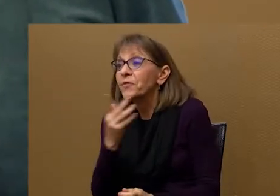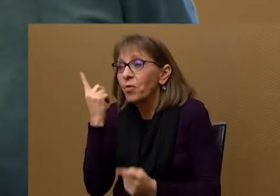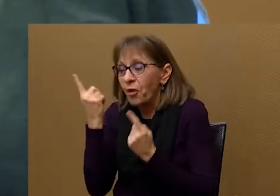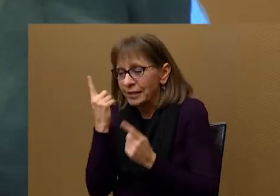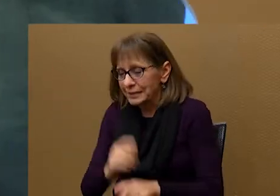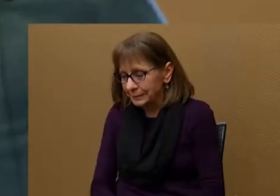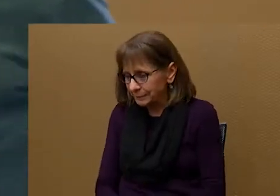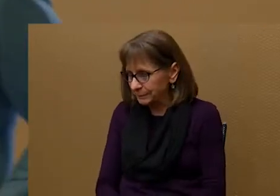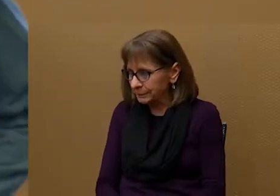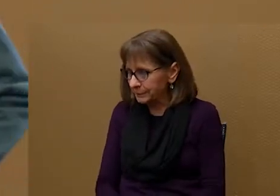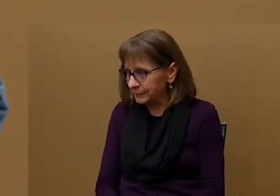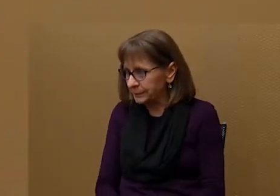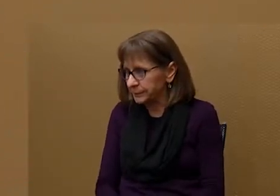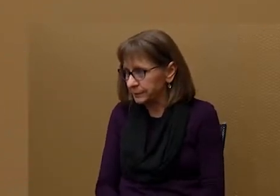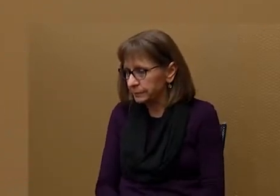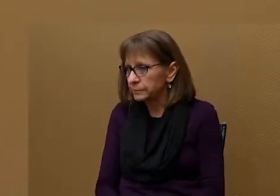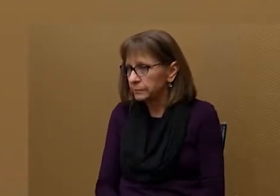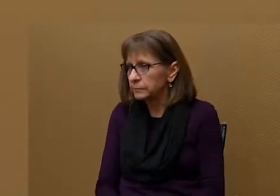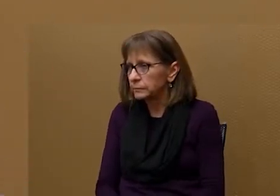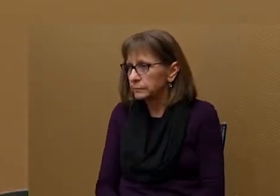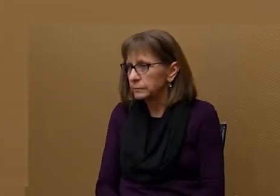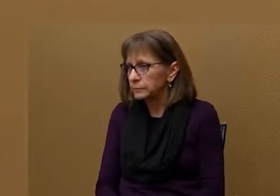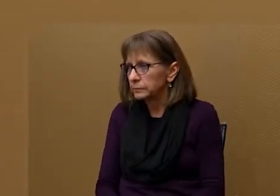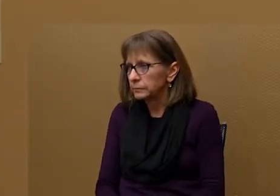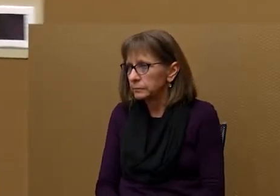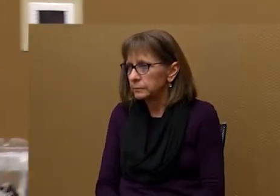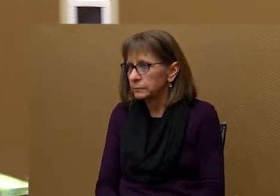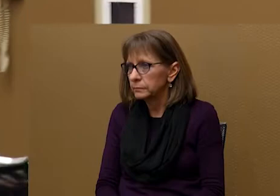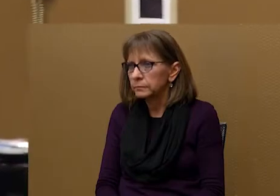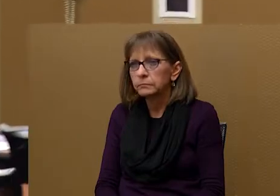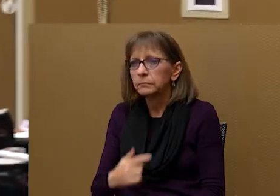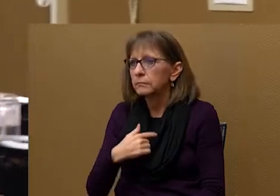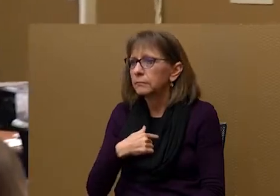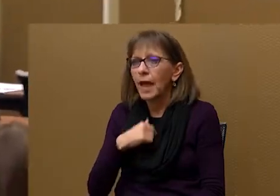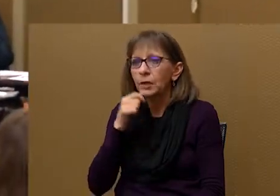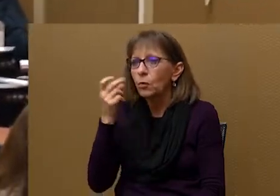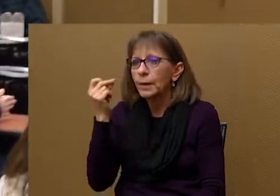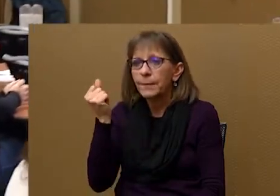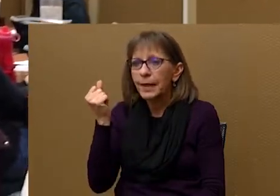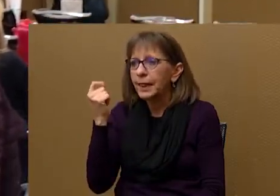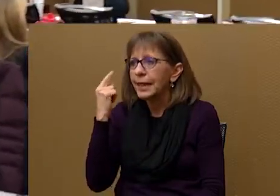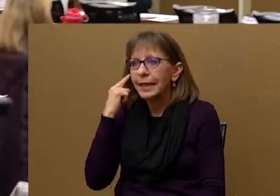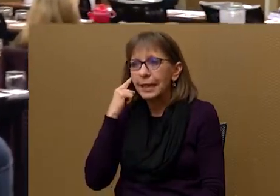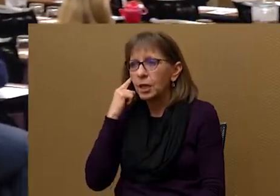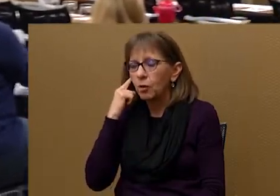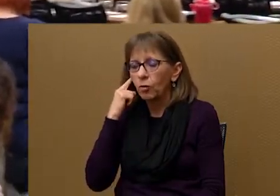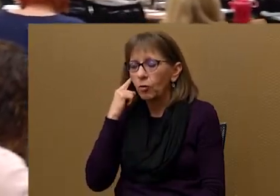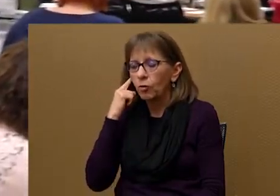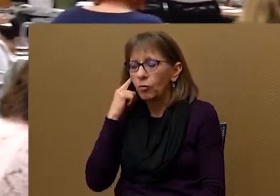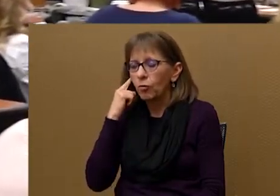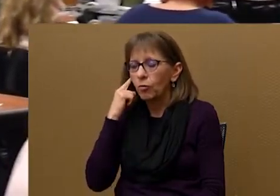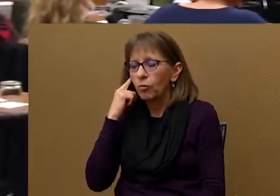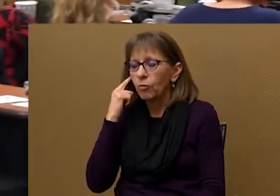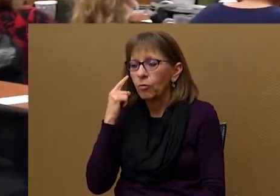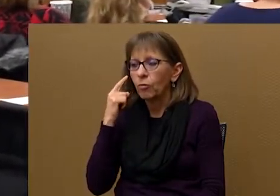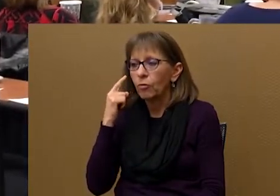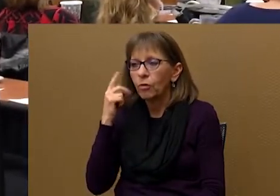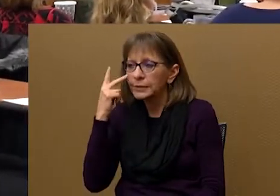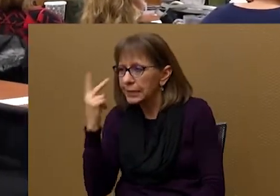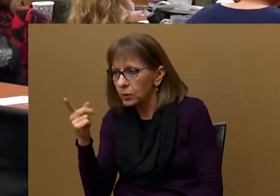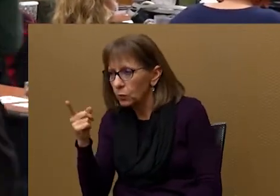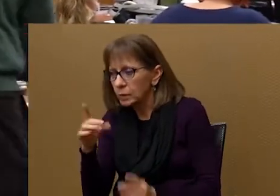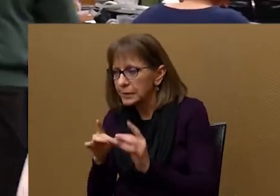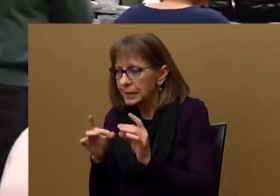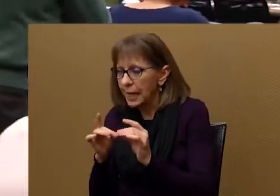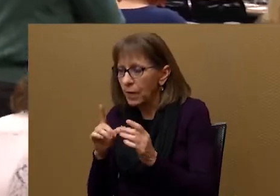you a few thoughts on that. I'm not immediately hearing what